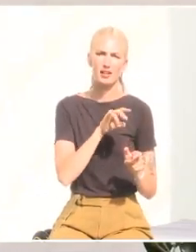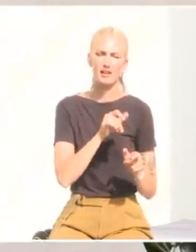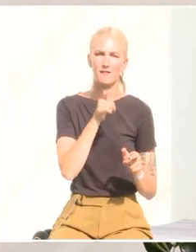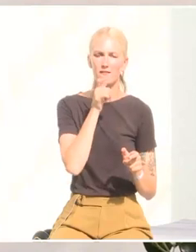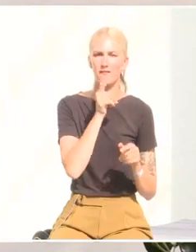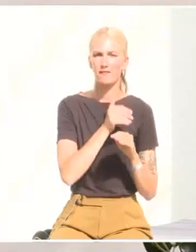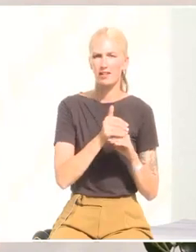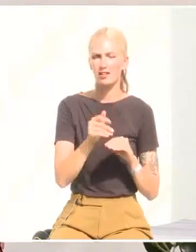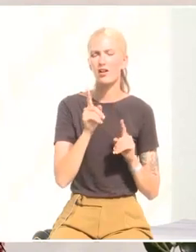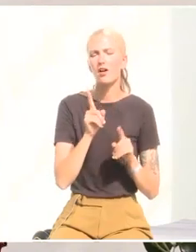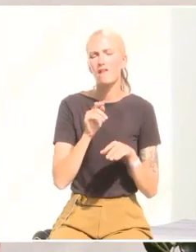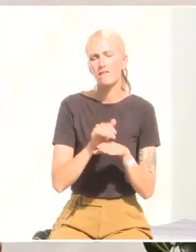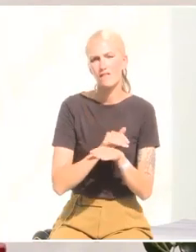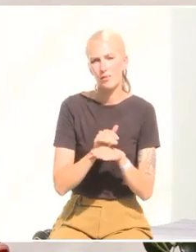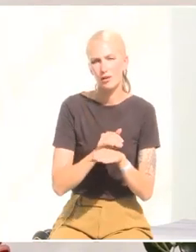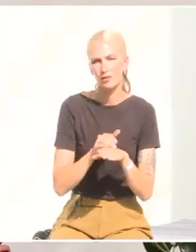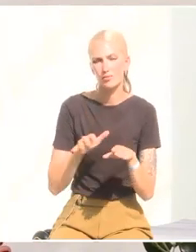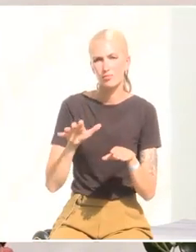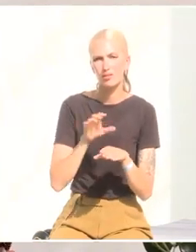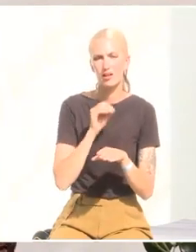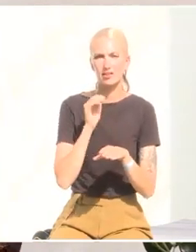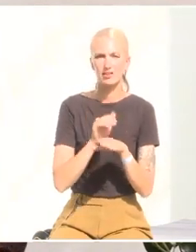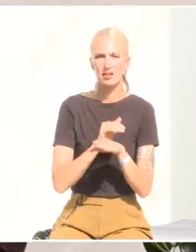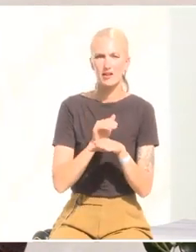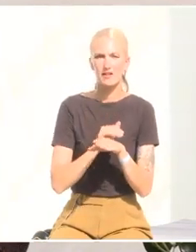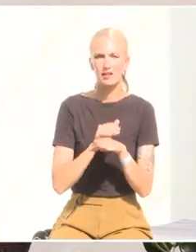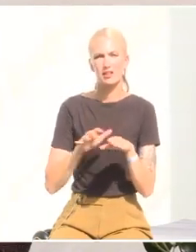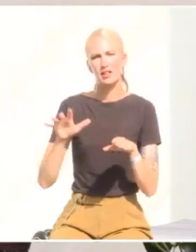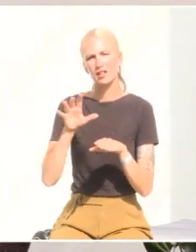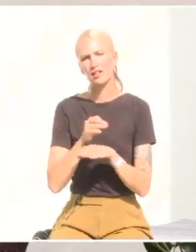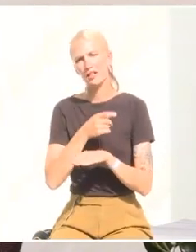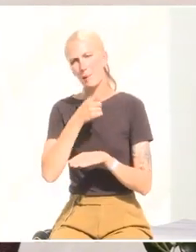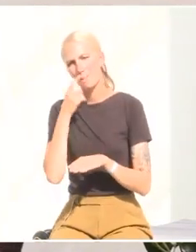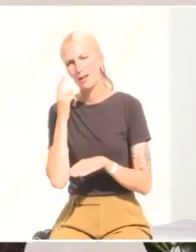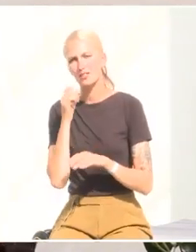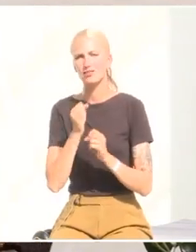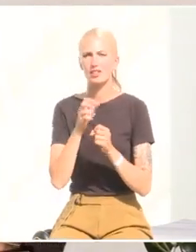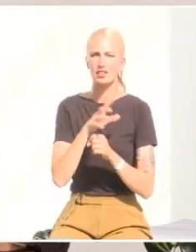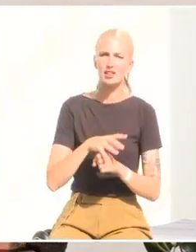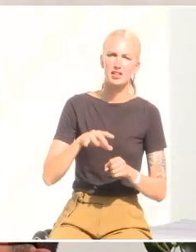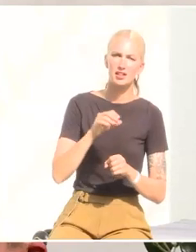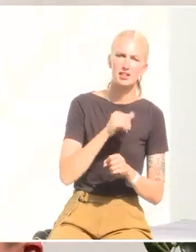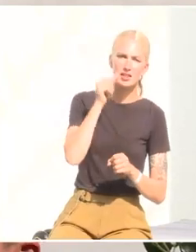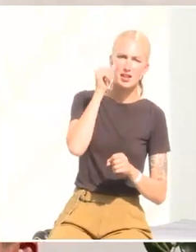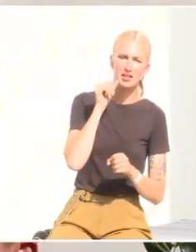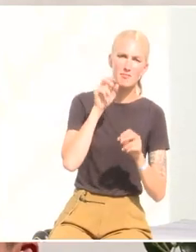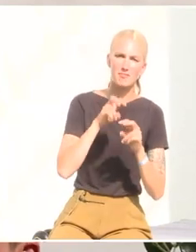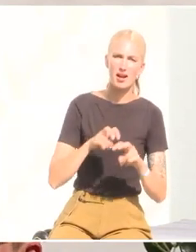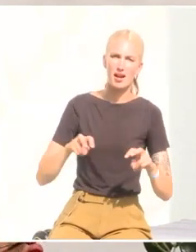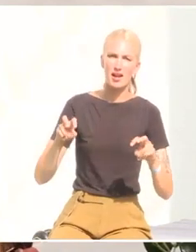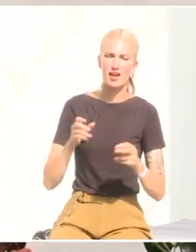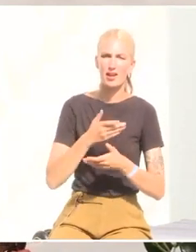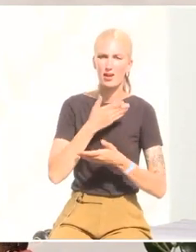to apologize. We don't usually have all male or all female panels. And we